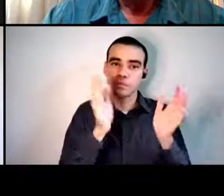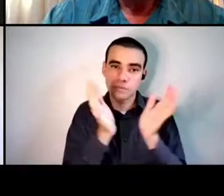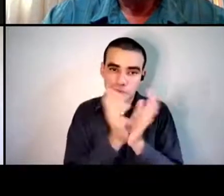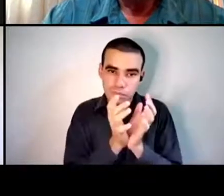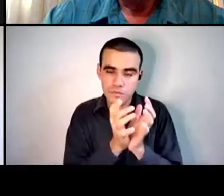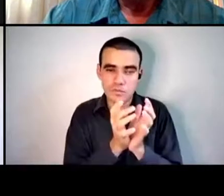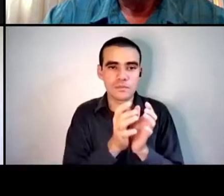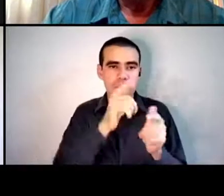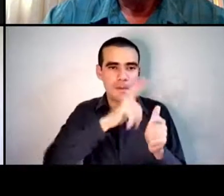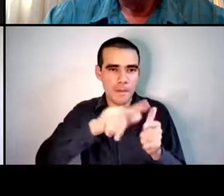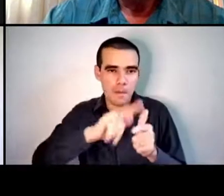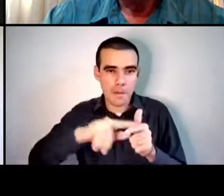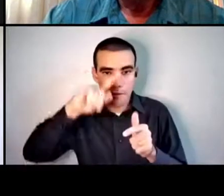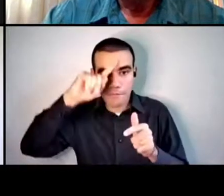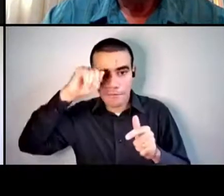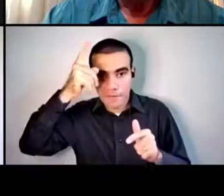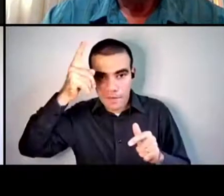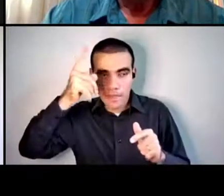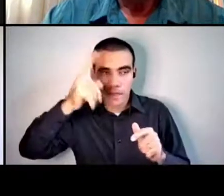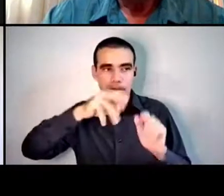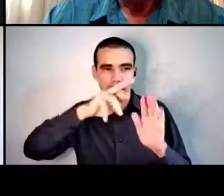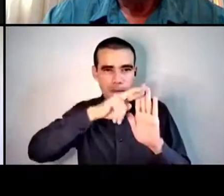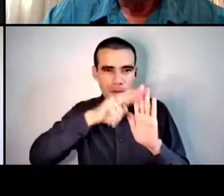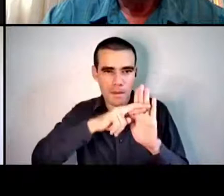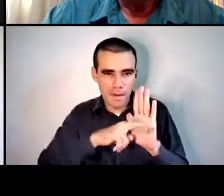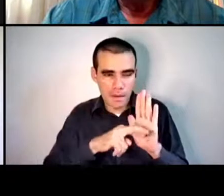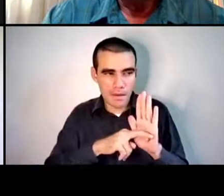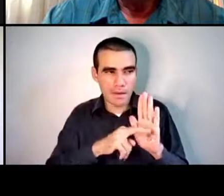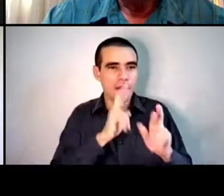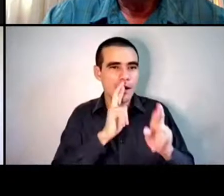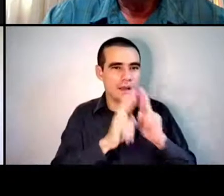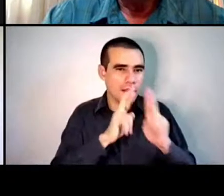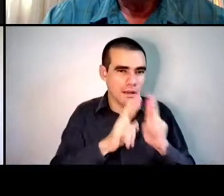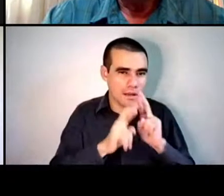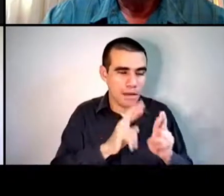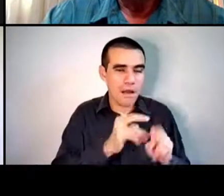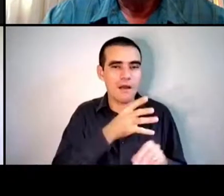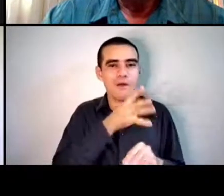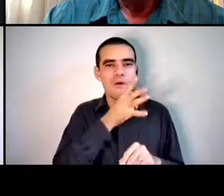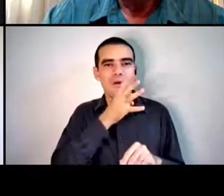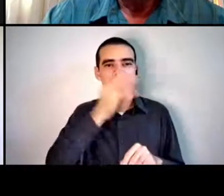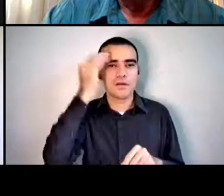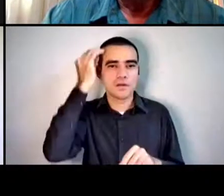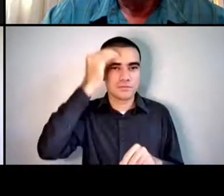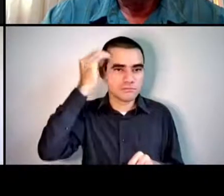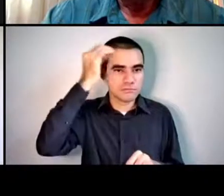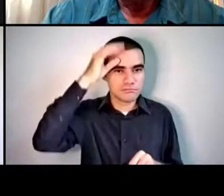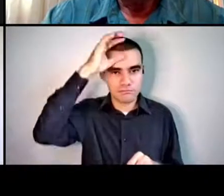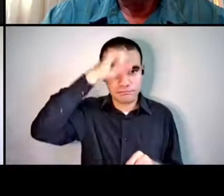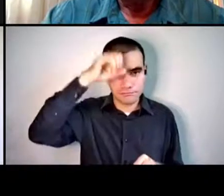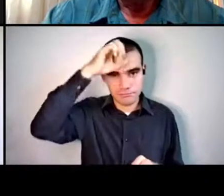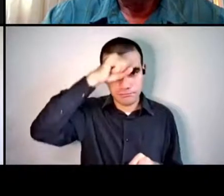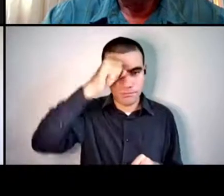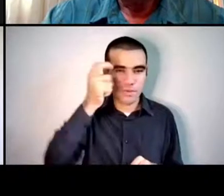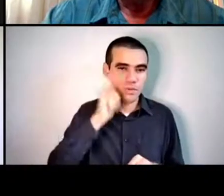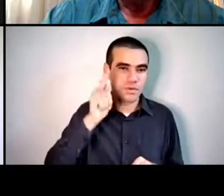uniformly thinking. And on the solution of problems, we have to search for knowledge.